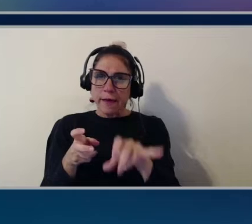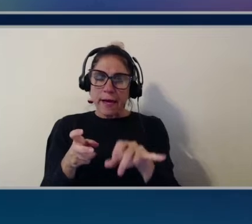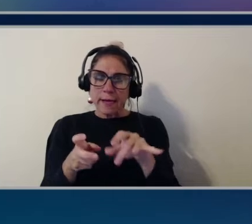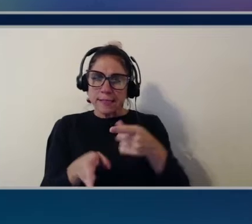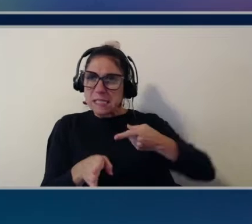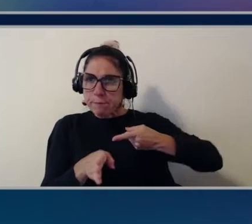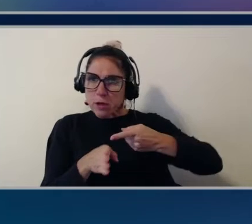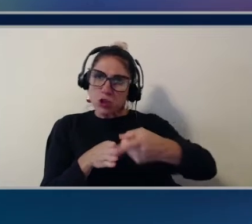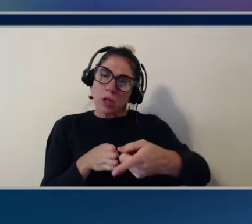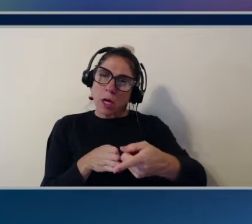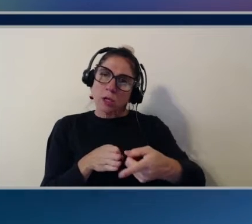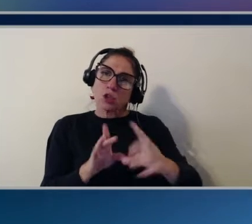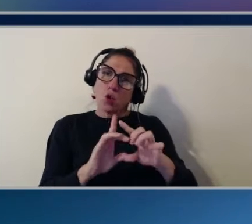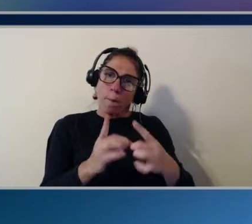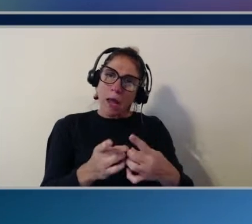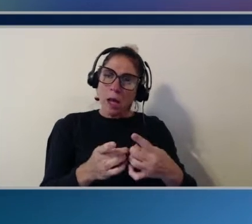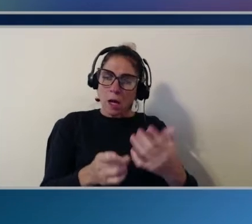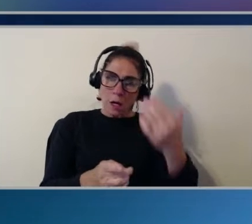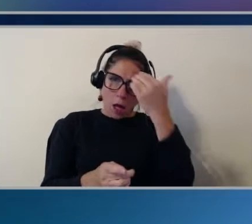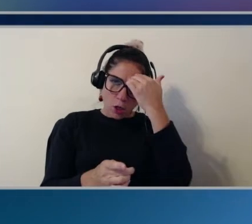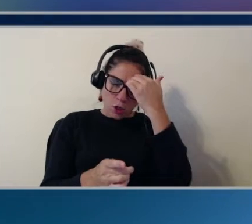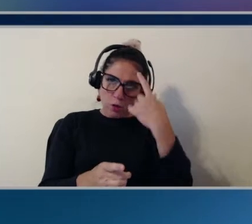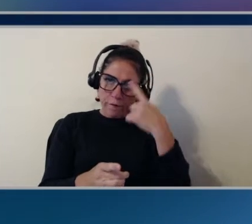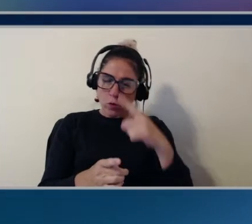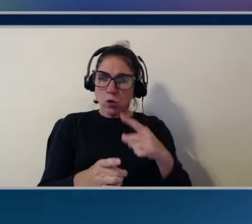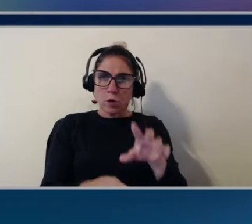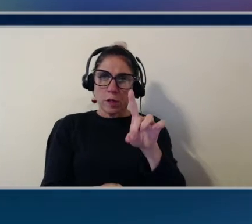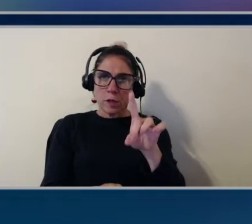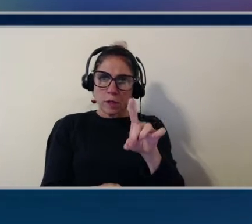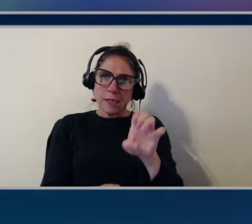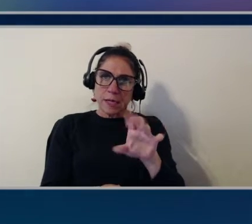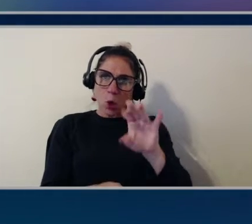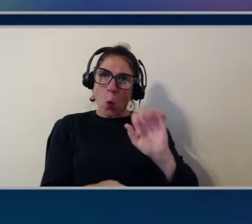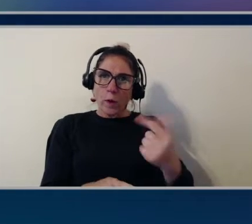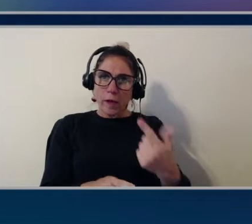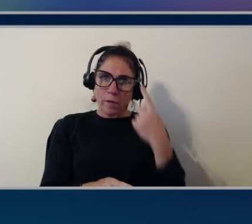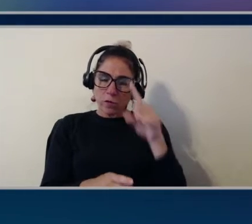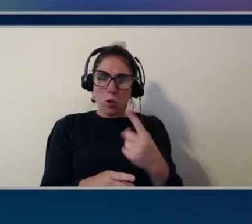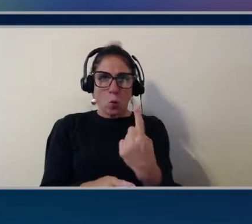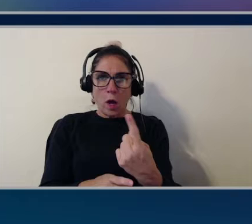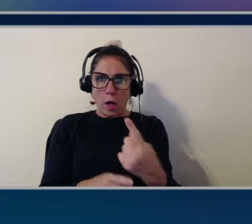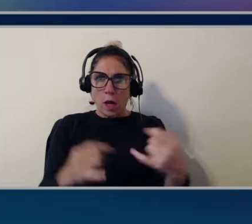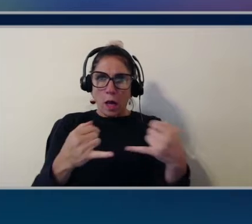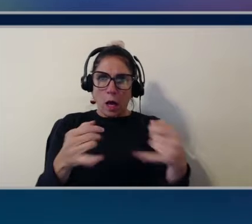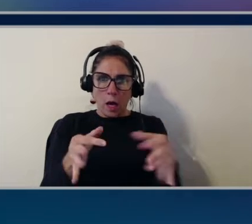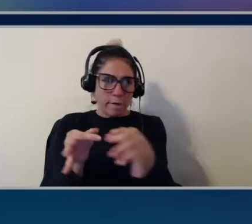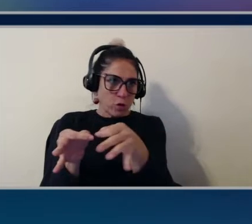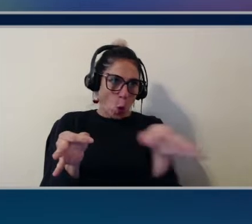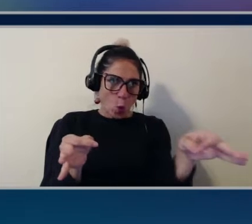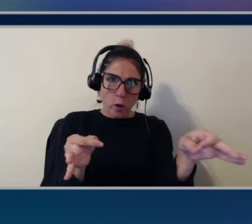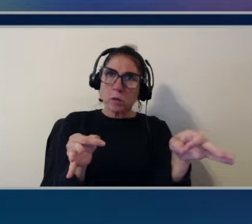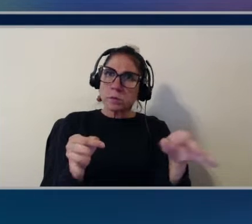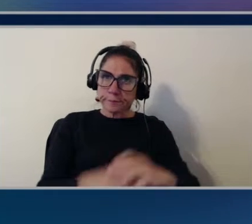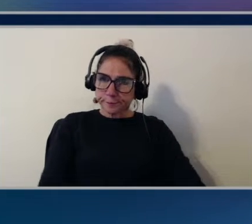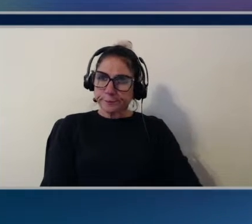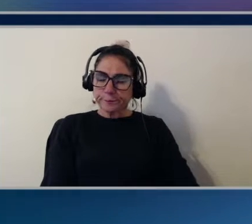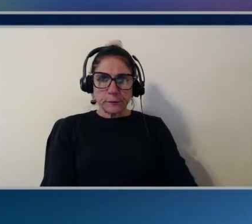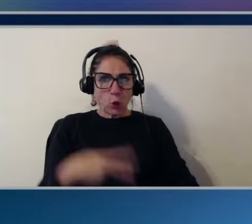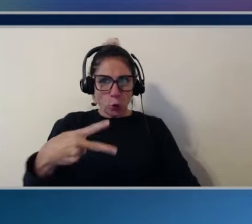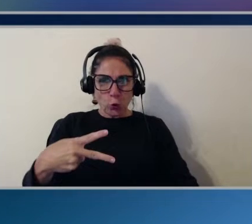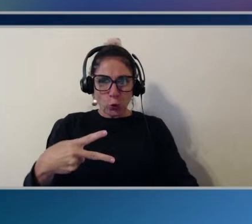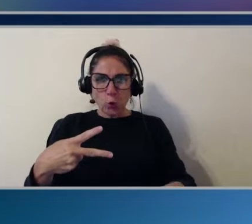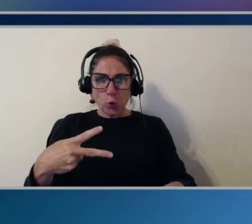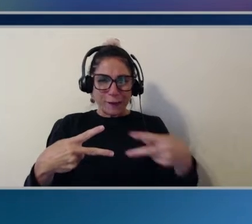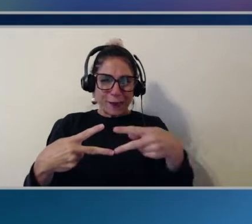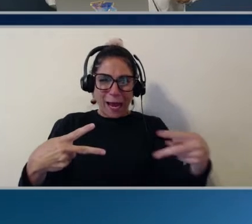domain knowledge for speculative decoding into a single line of code? Yep, pretty much. I like it. Well, 2 lines, of course.